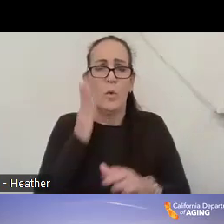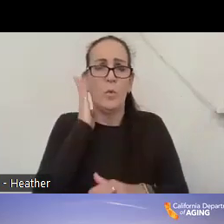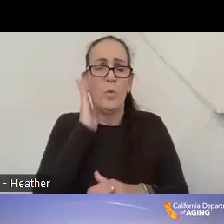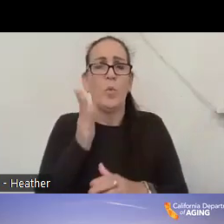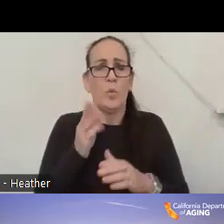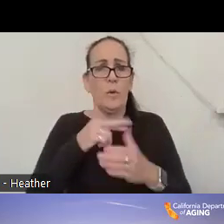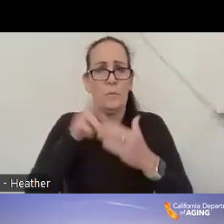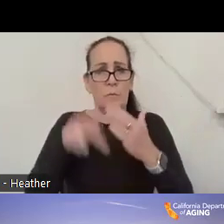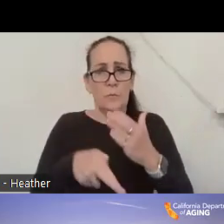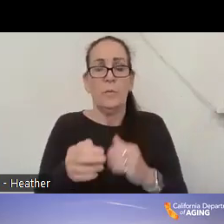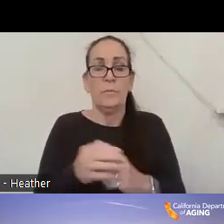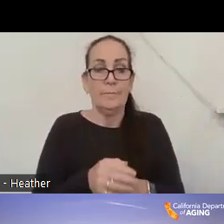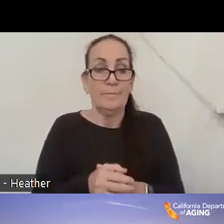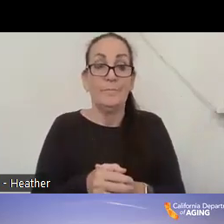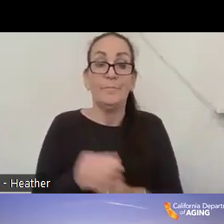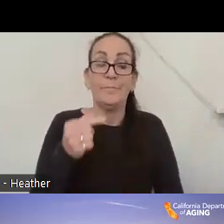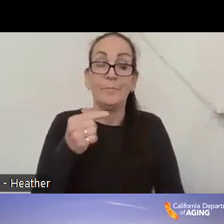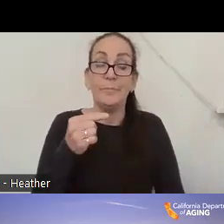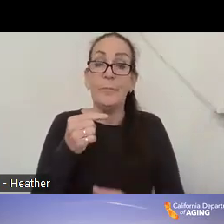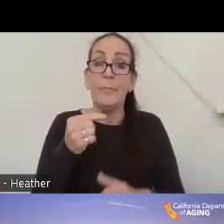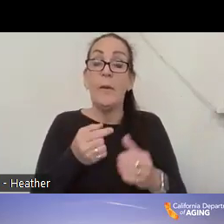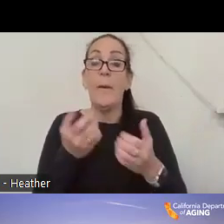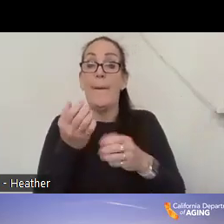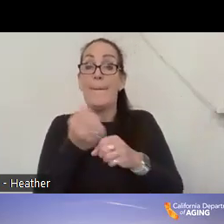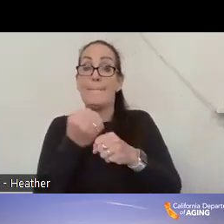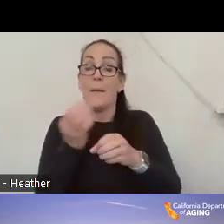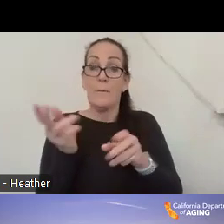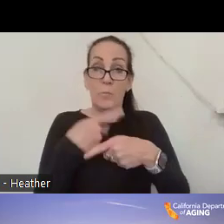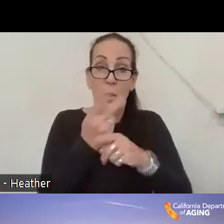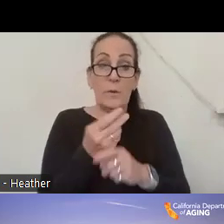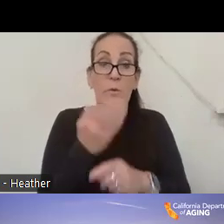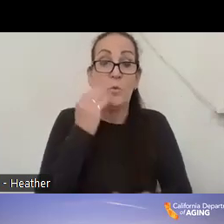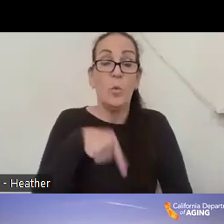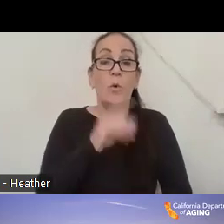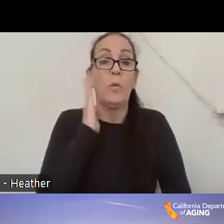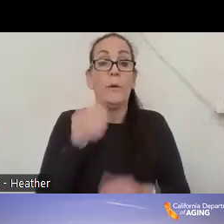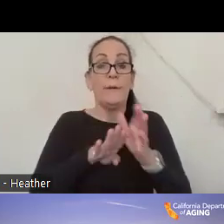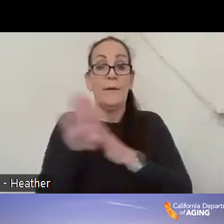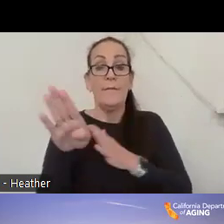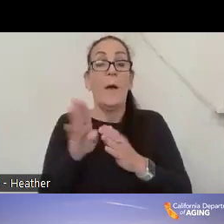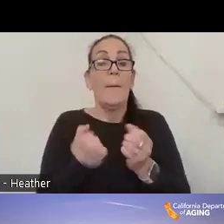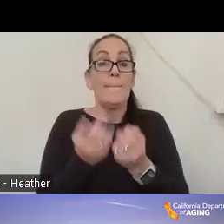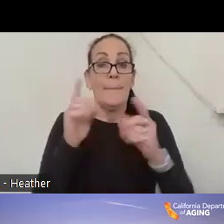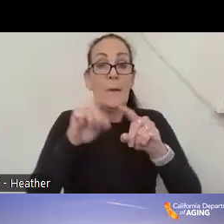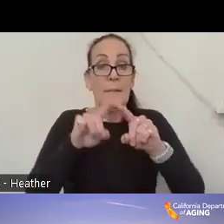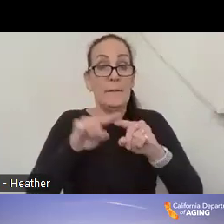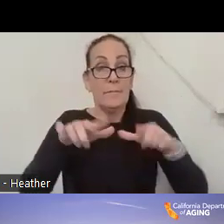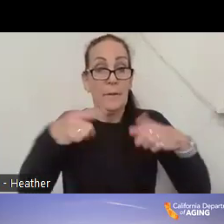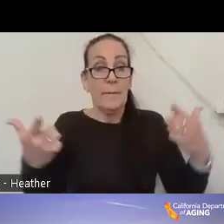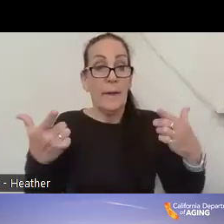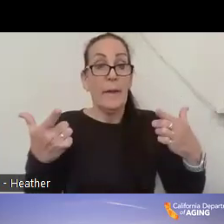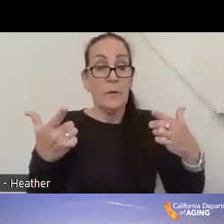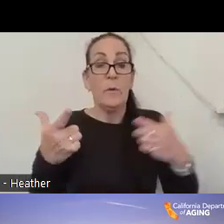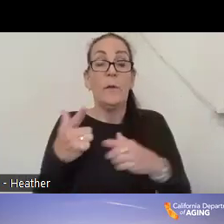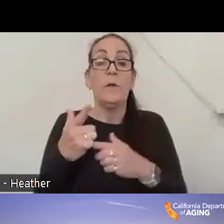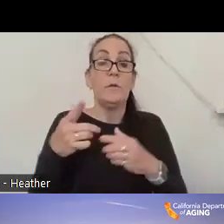products. So we are going to be developing a multilingual marketing and outreach material package toolkit. We